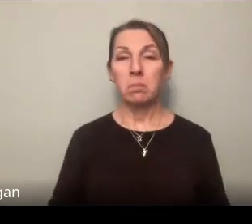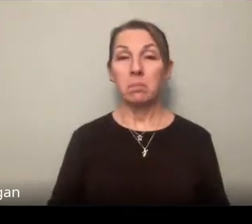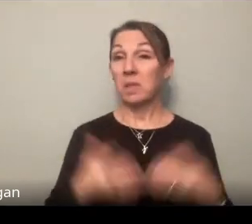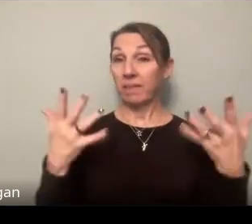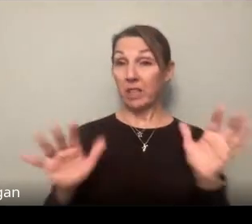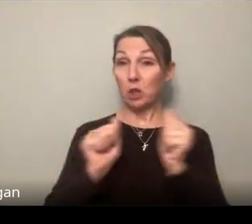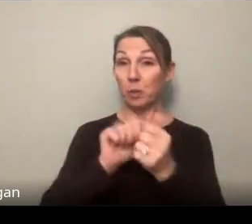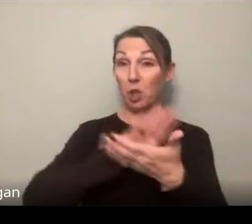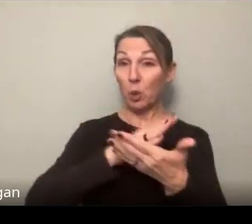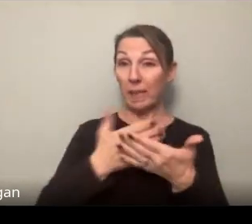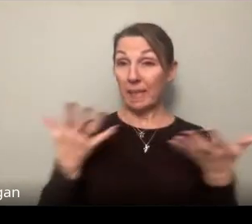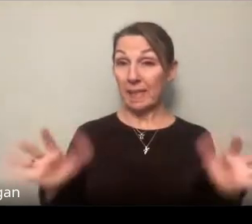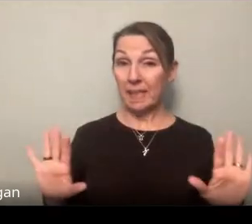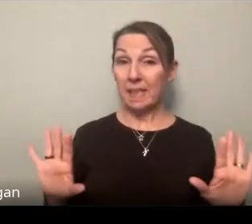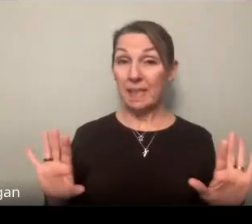the cooking.